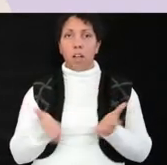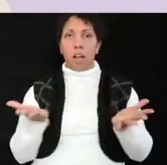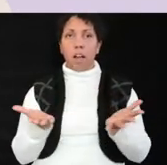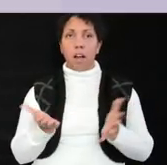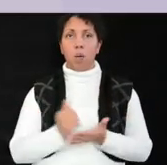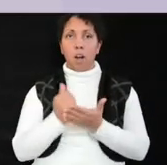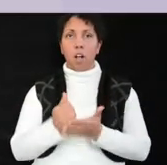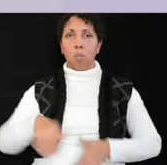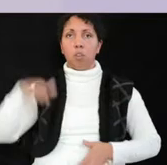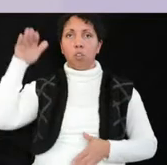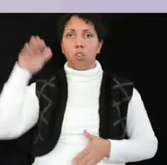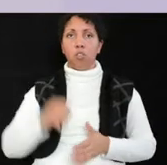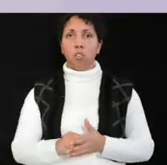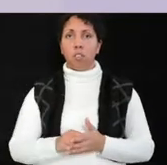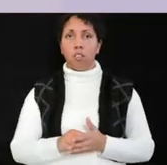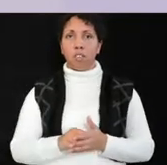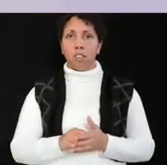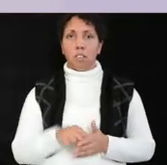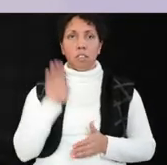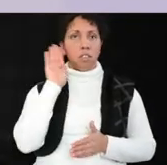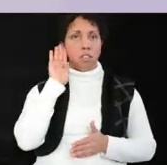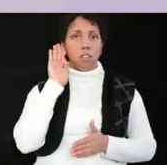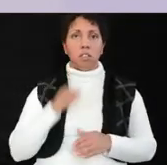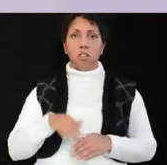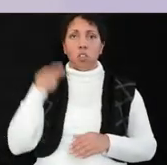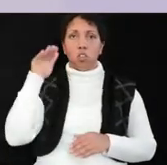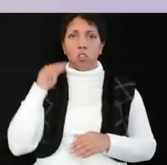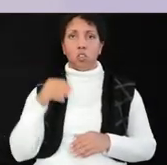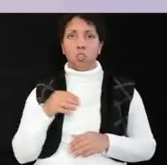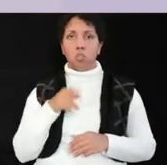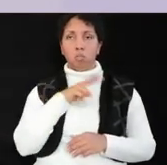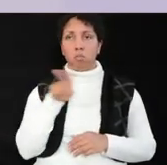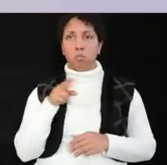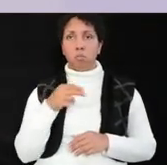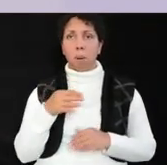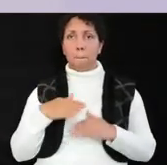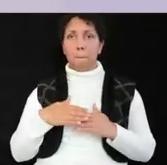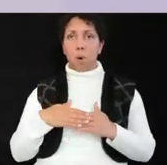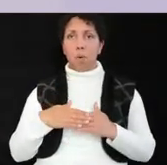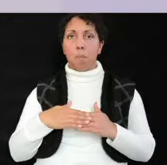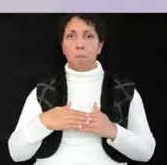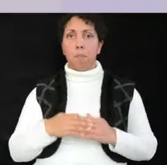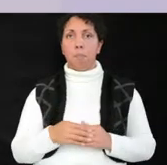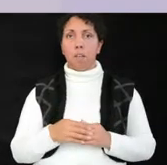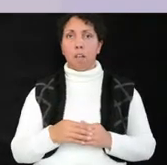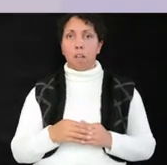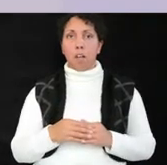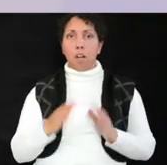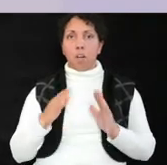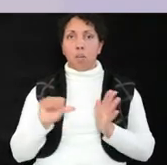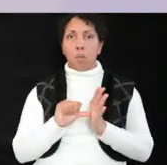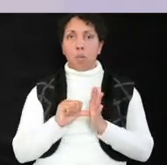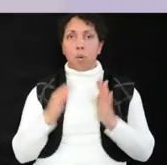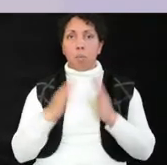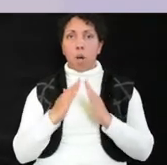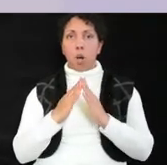them? I would listen to them to find out more. Hopefully, we could sort the problem out at home. If